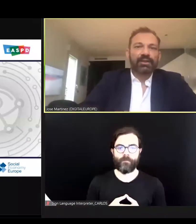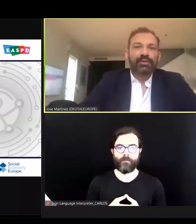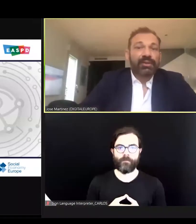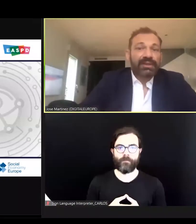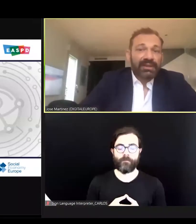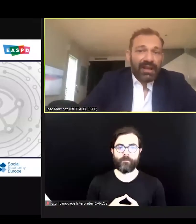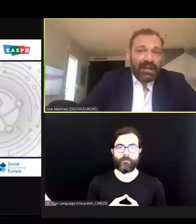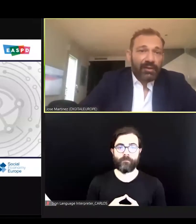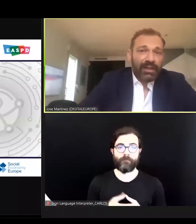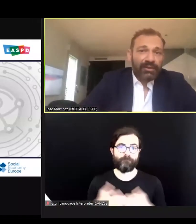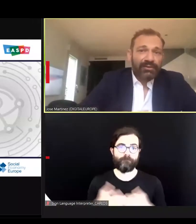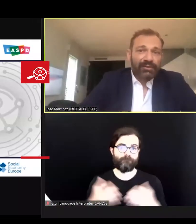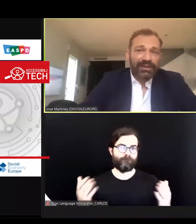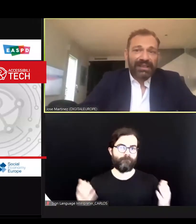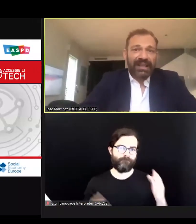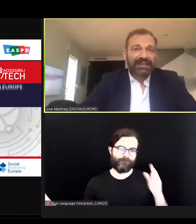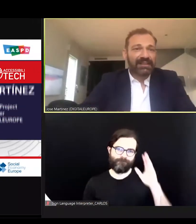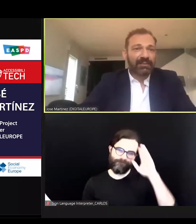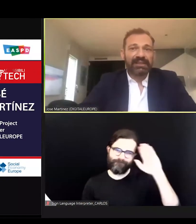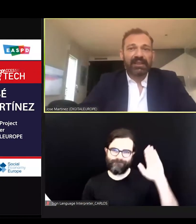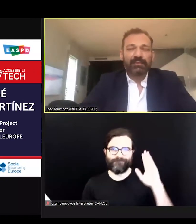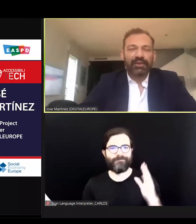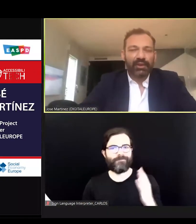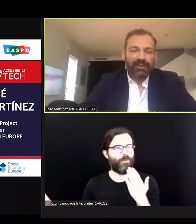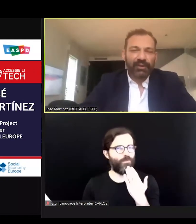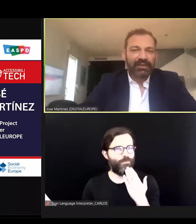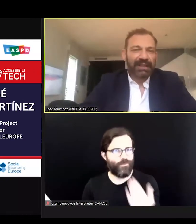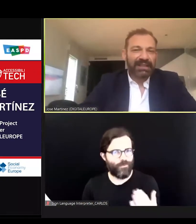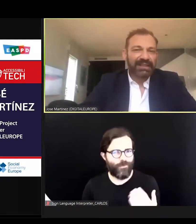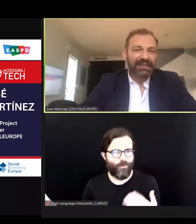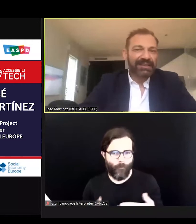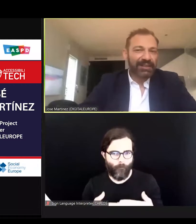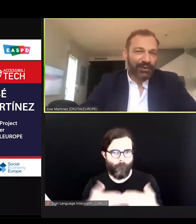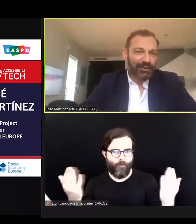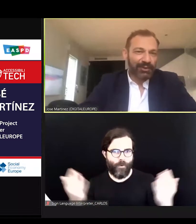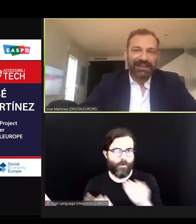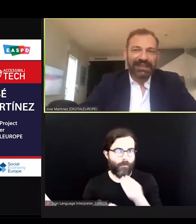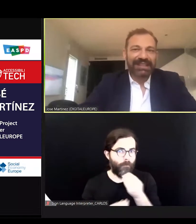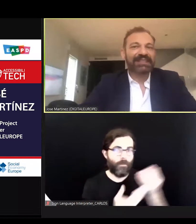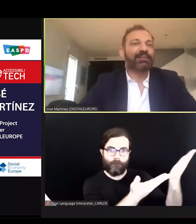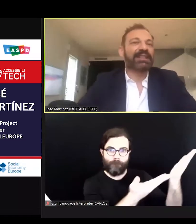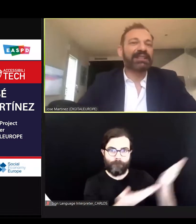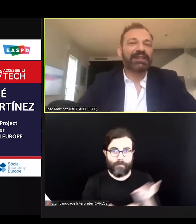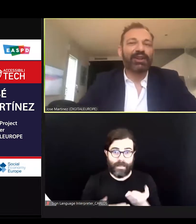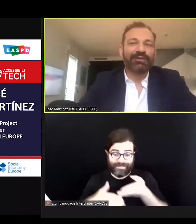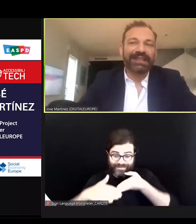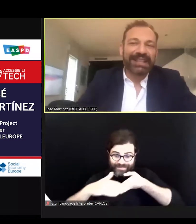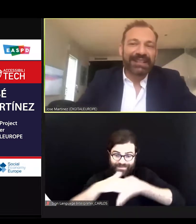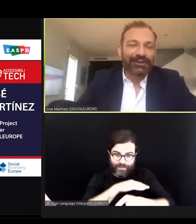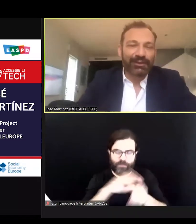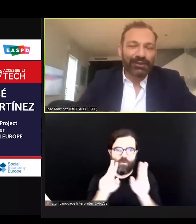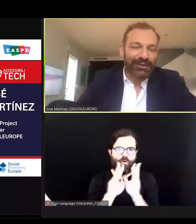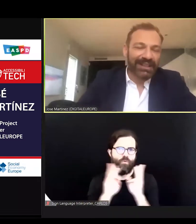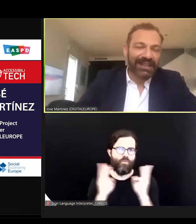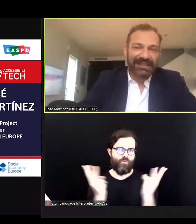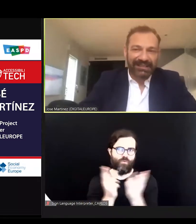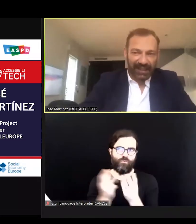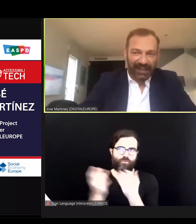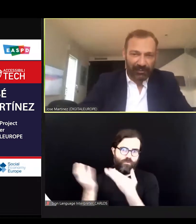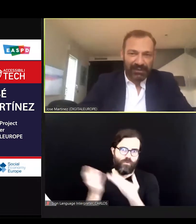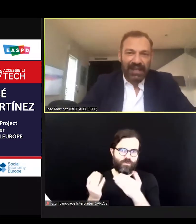Good morning and welcome to the Accessibility Workshop hosted by Digital Europe on the accessibility of e-learning solutions in